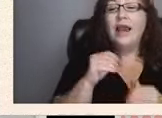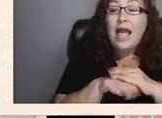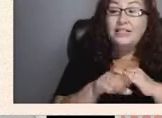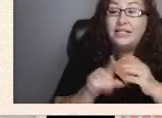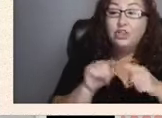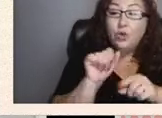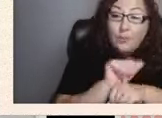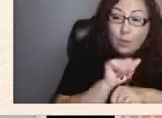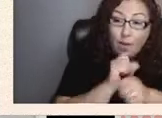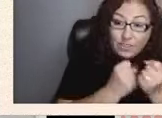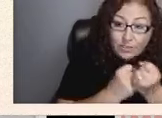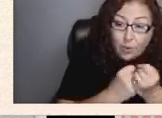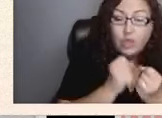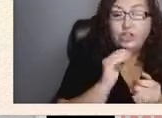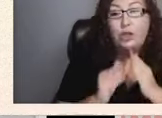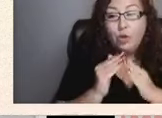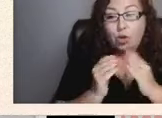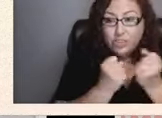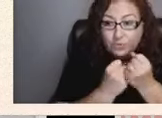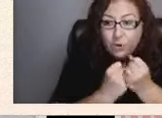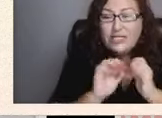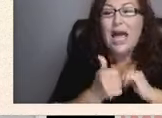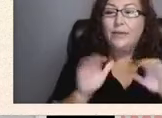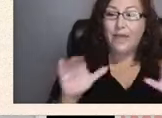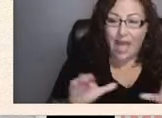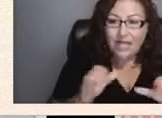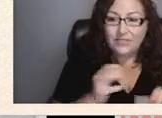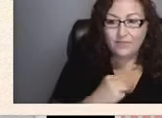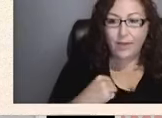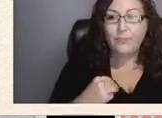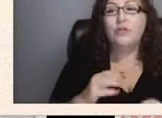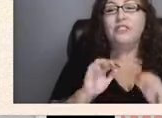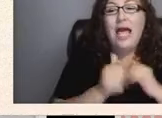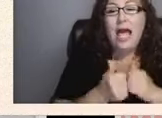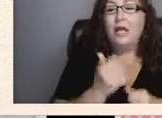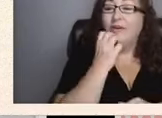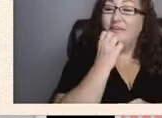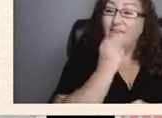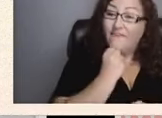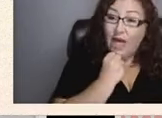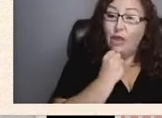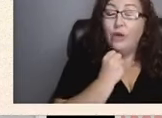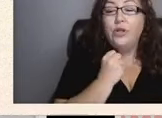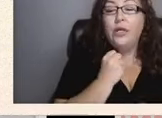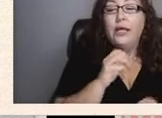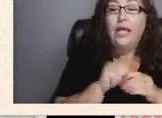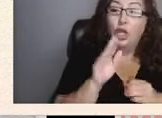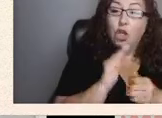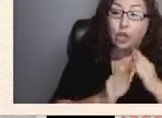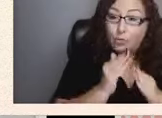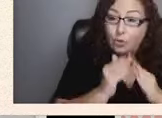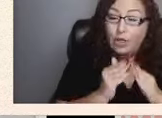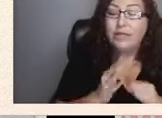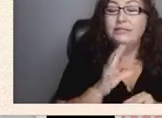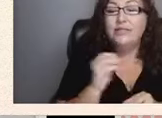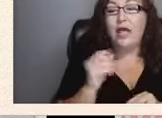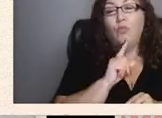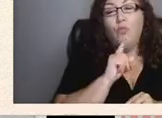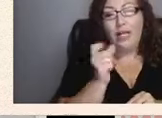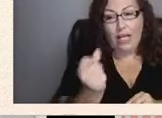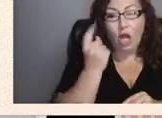supports, community supports, how to be active members, how to be valued in your communities and really